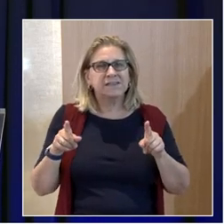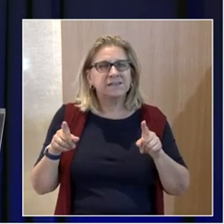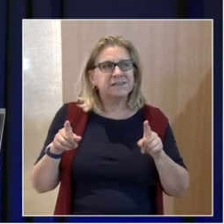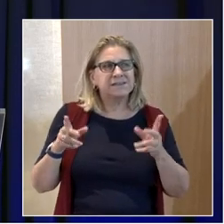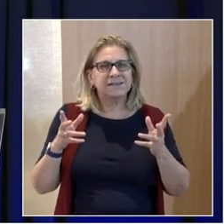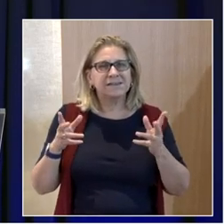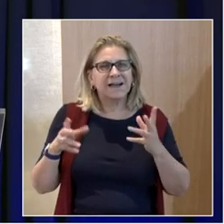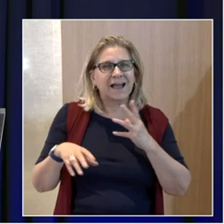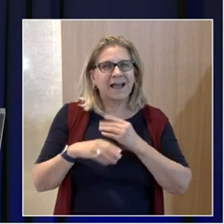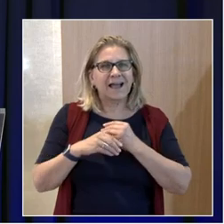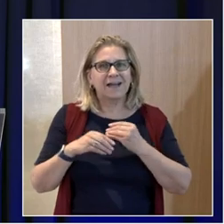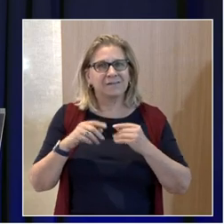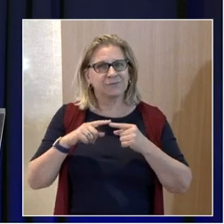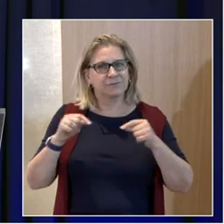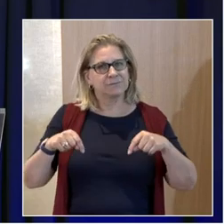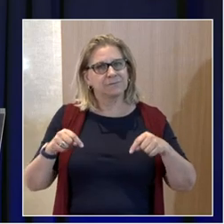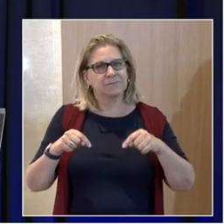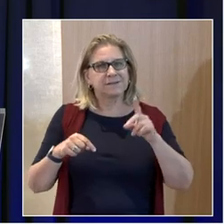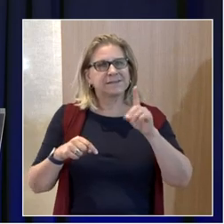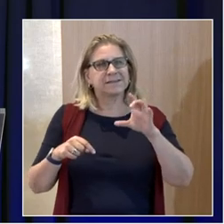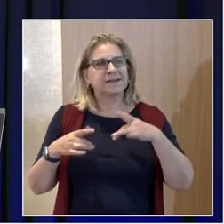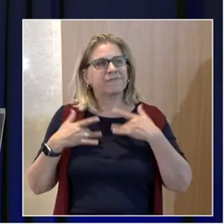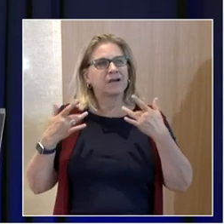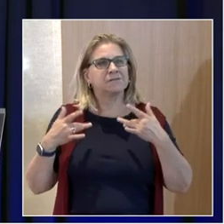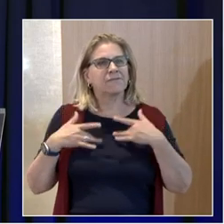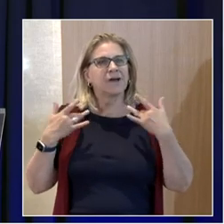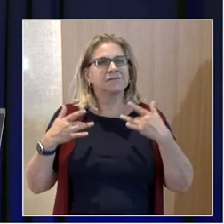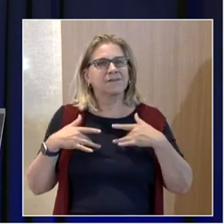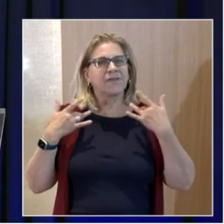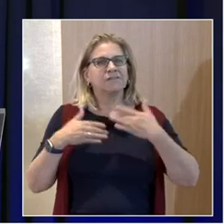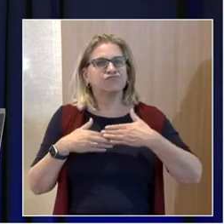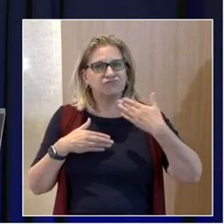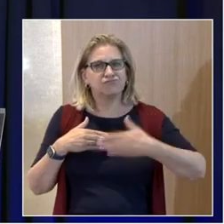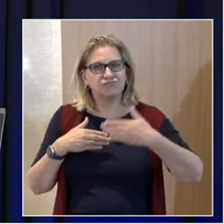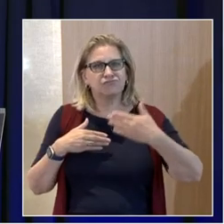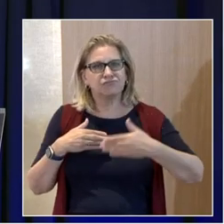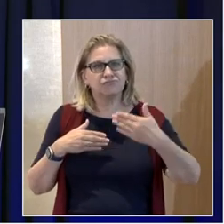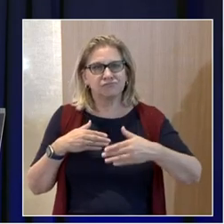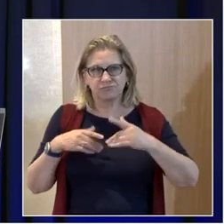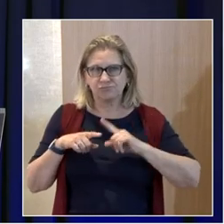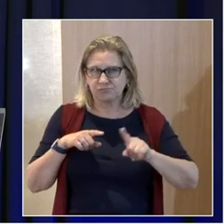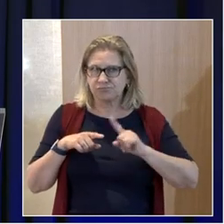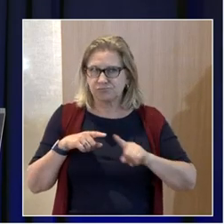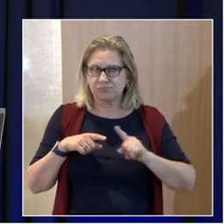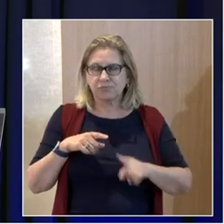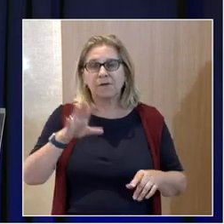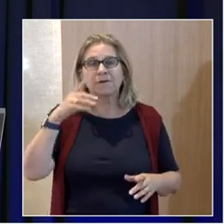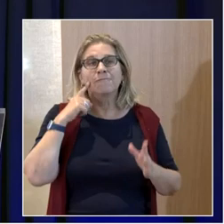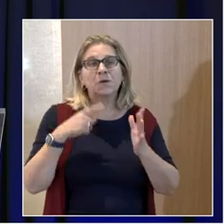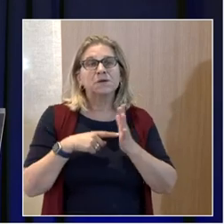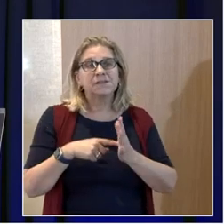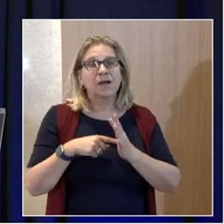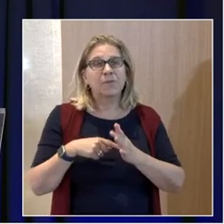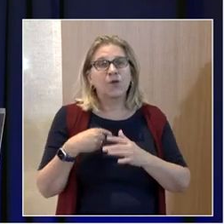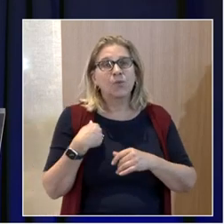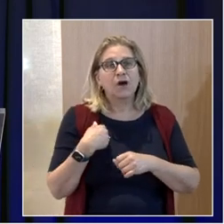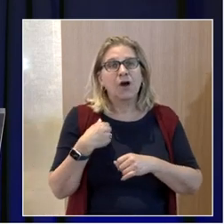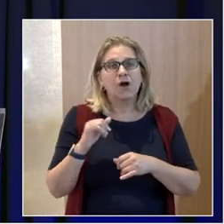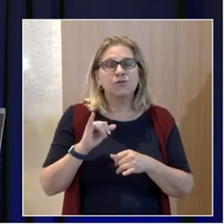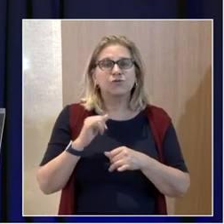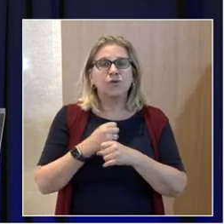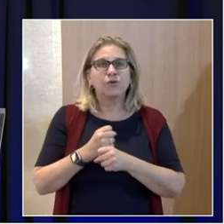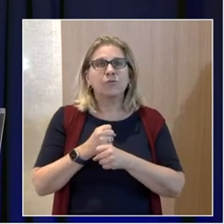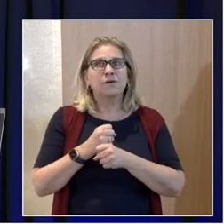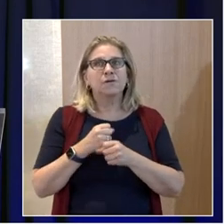amenities to the downtown. For example, created a space and a few